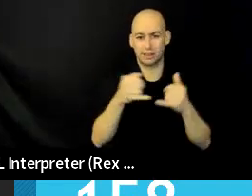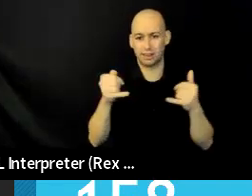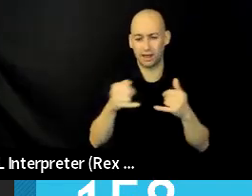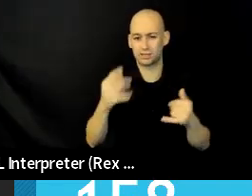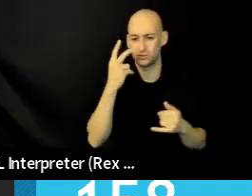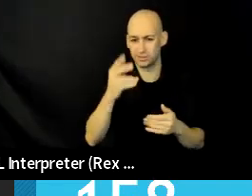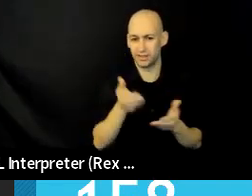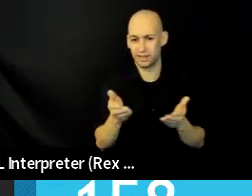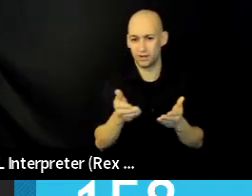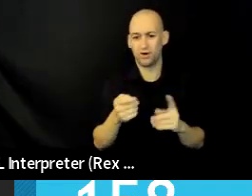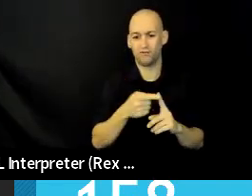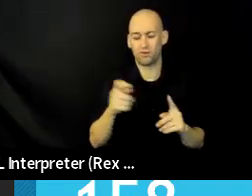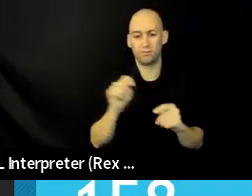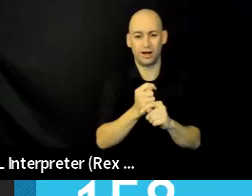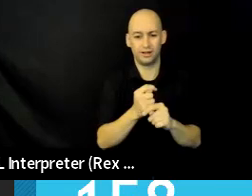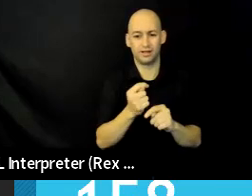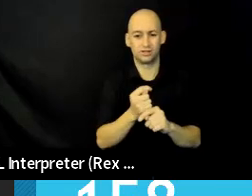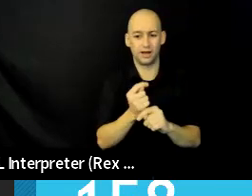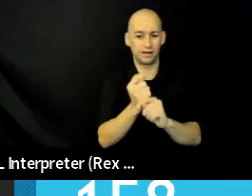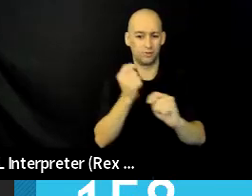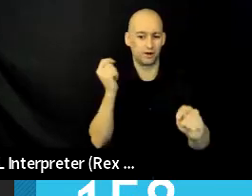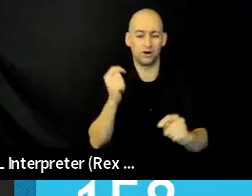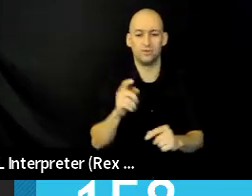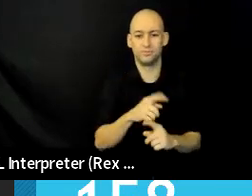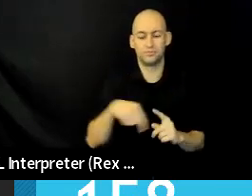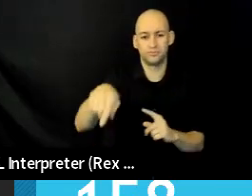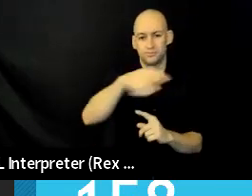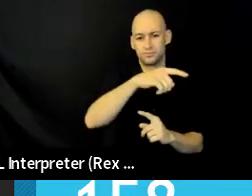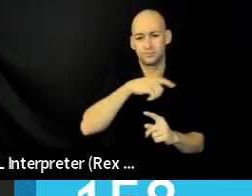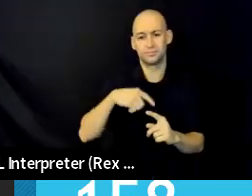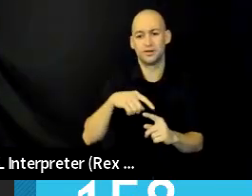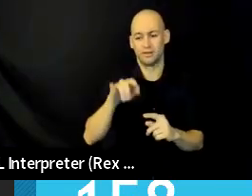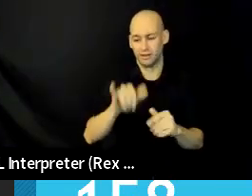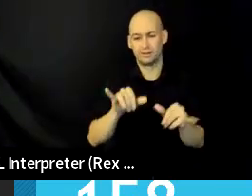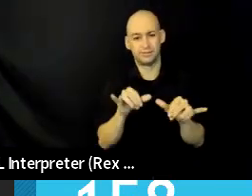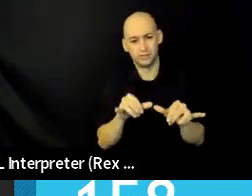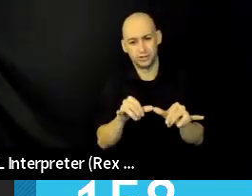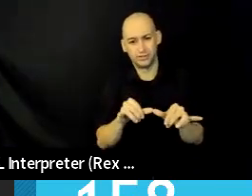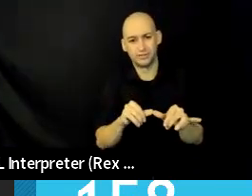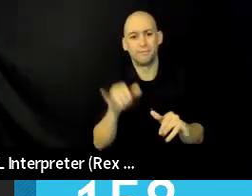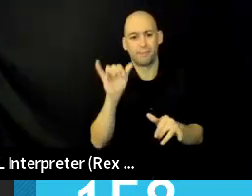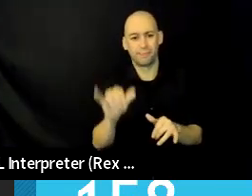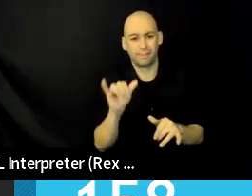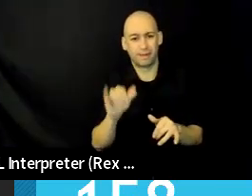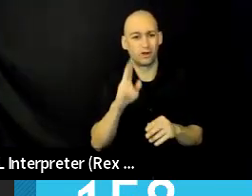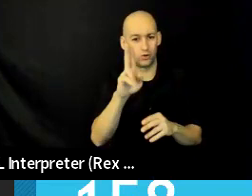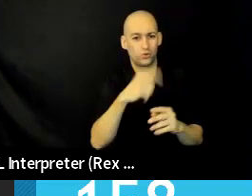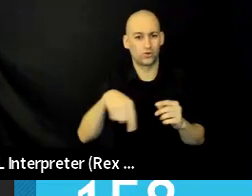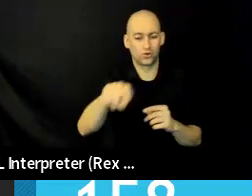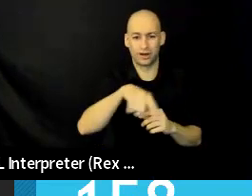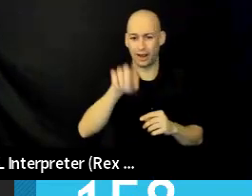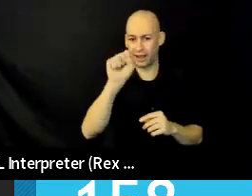here are from the truck turn templates prepared by Caltrans engineers. That U-turn,